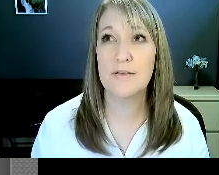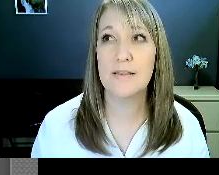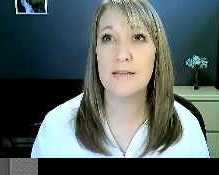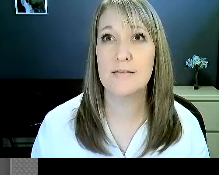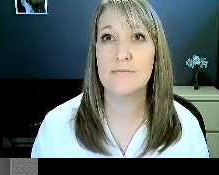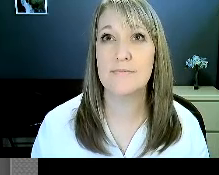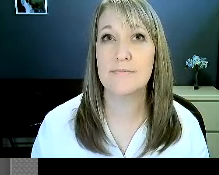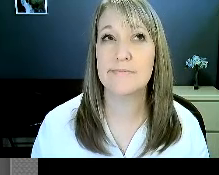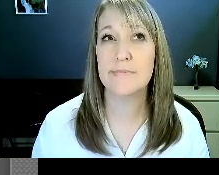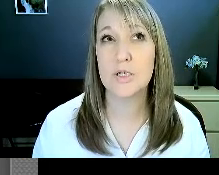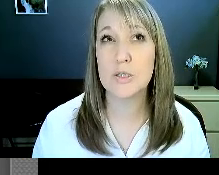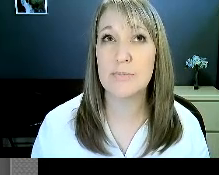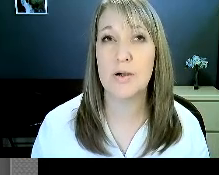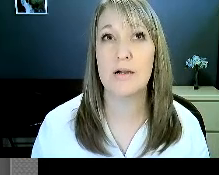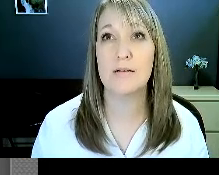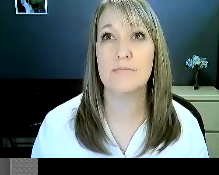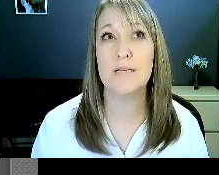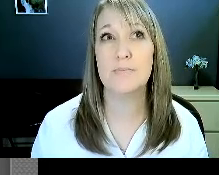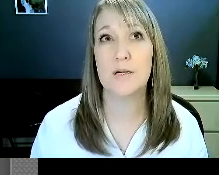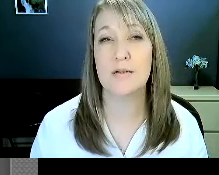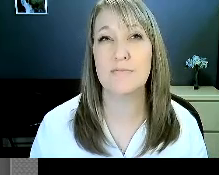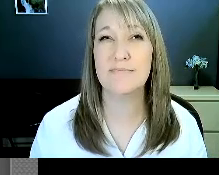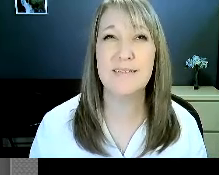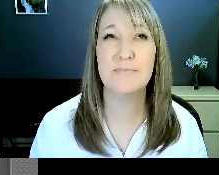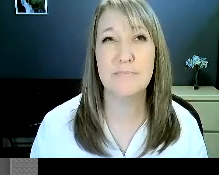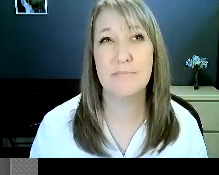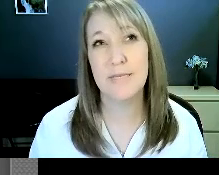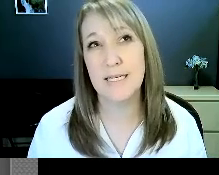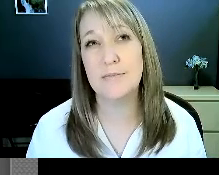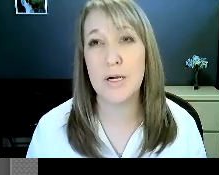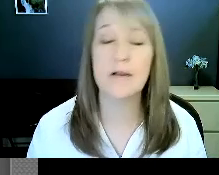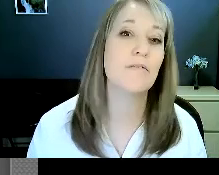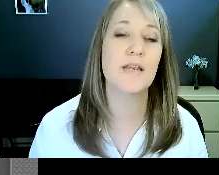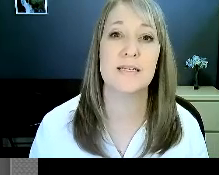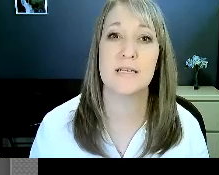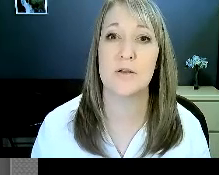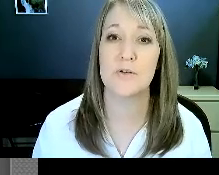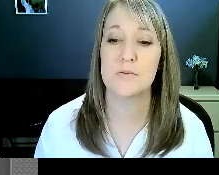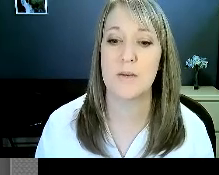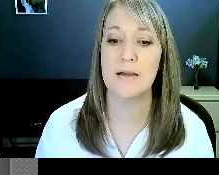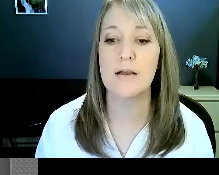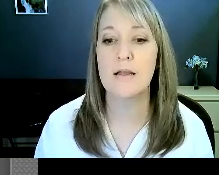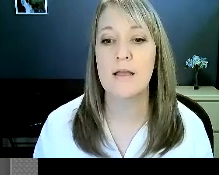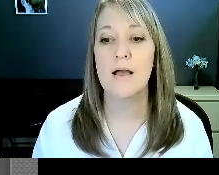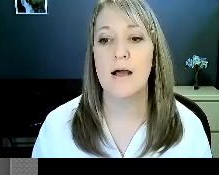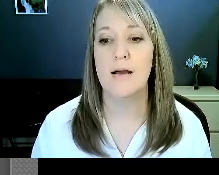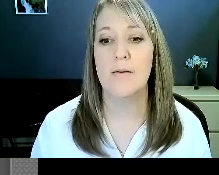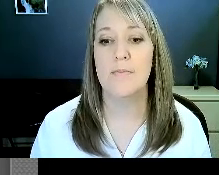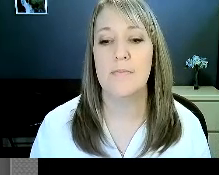sort of in the early part, mid part of the 1900s, where